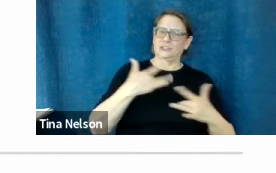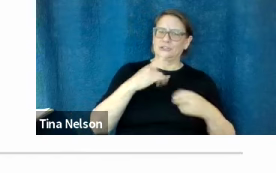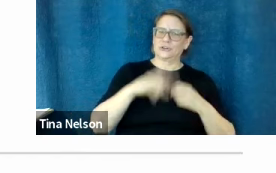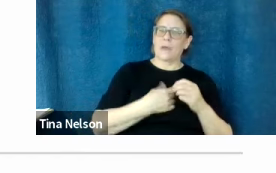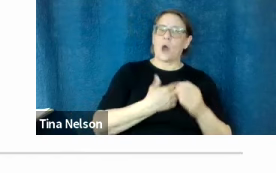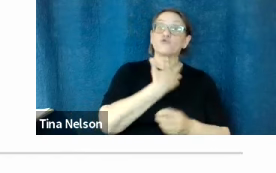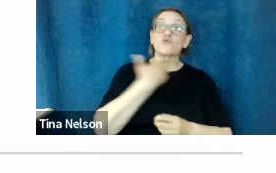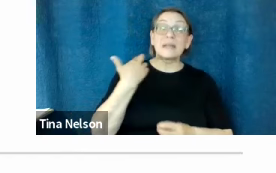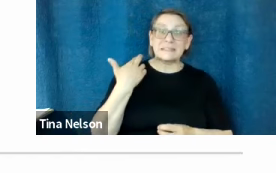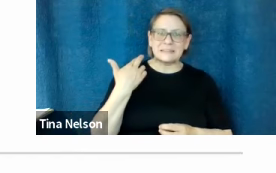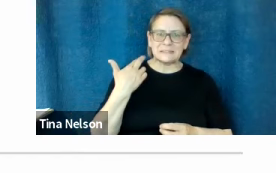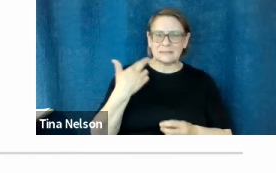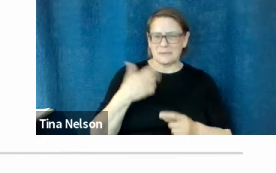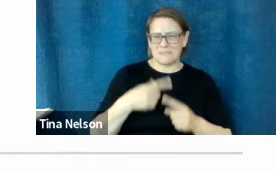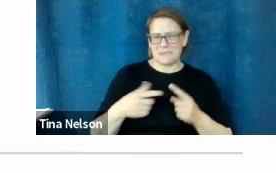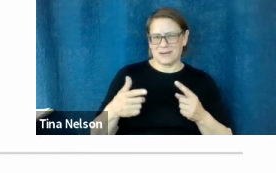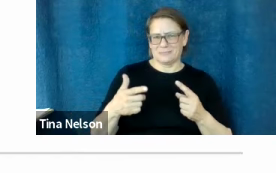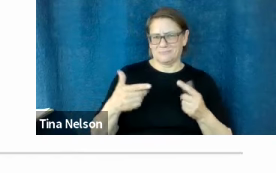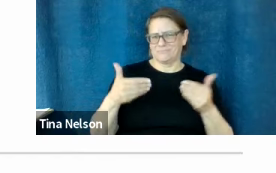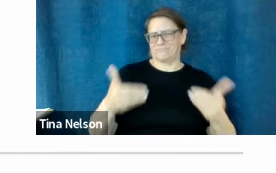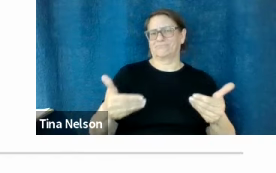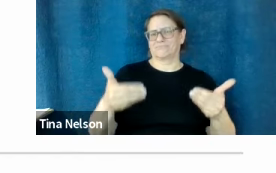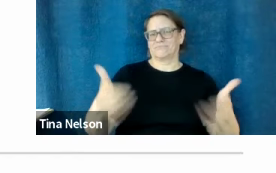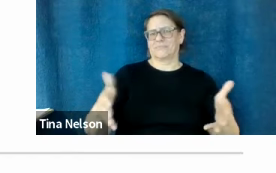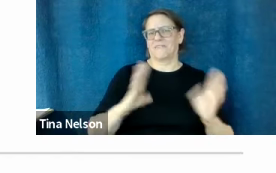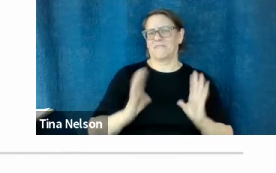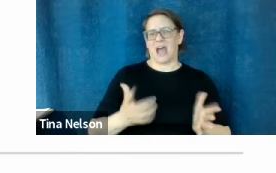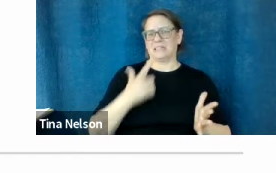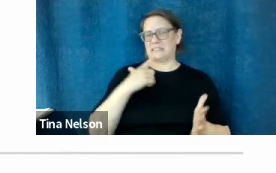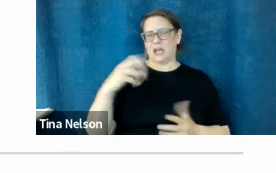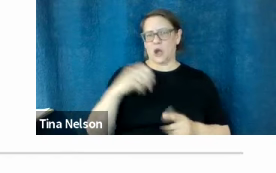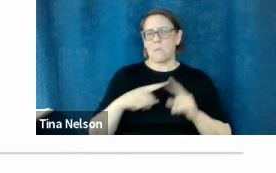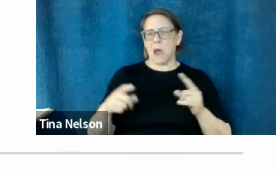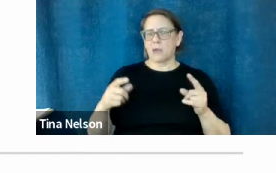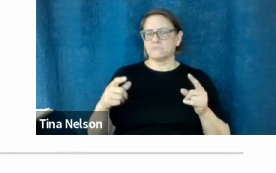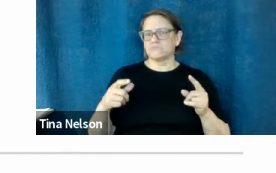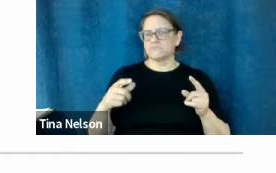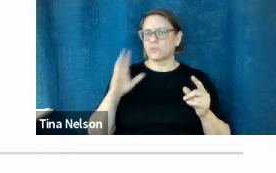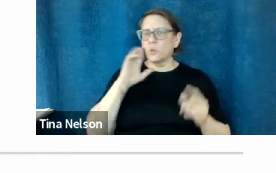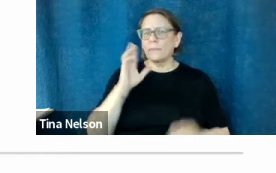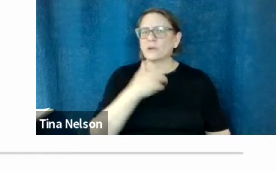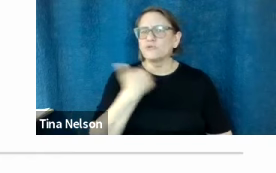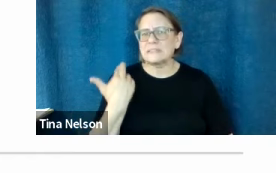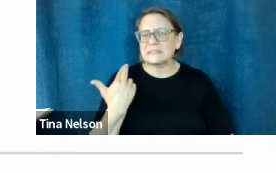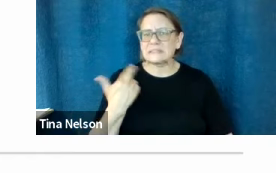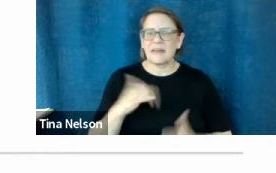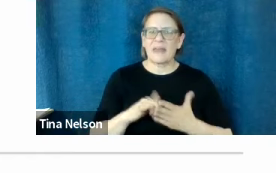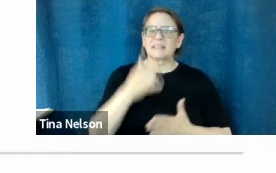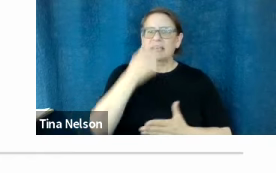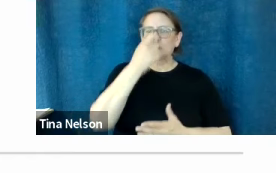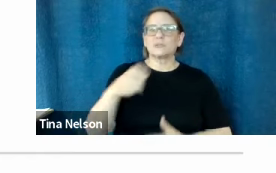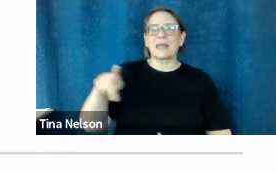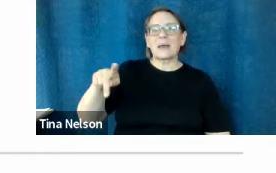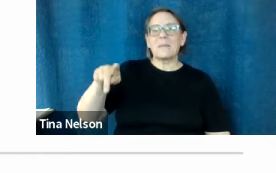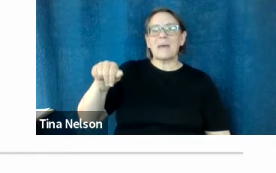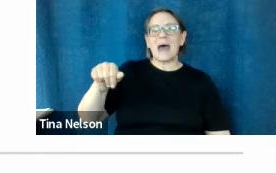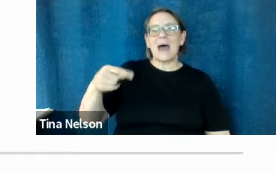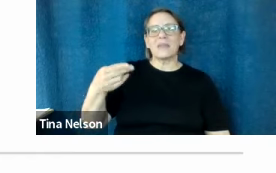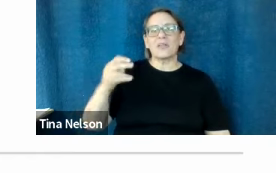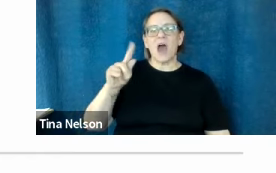even though allowing them their decision. I just think that's very indicative of a pathological sort of mindset, as opposed to respecting